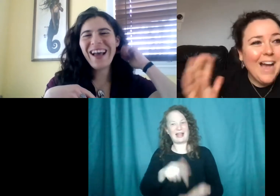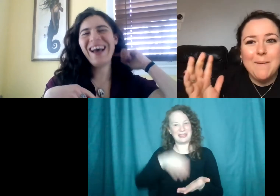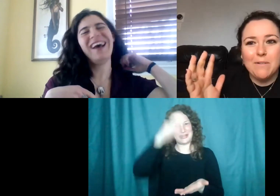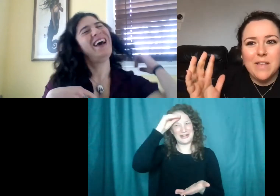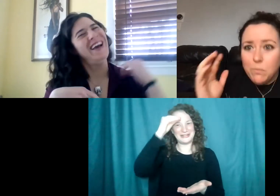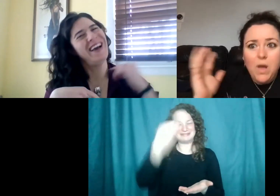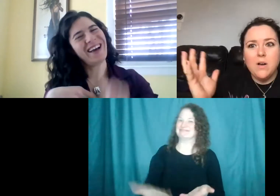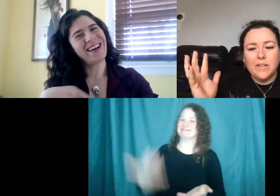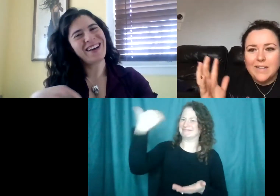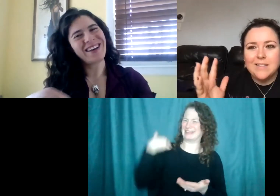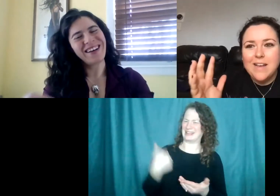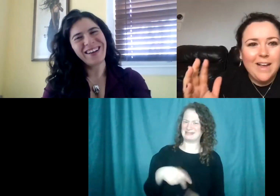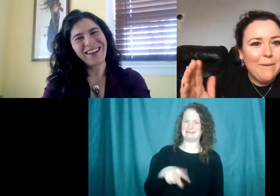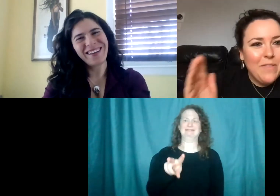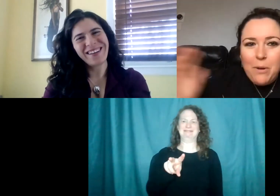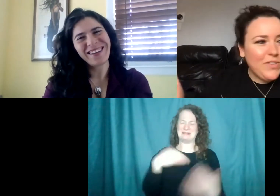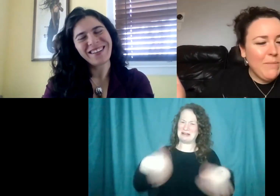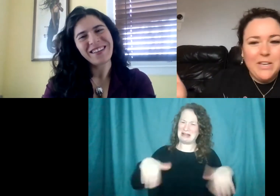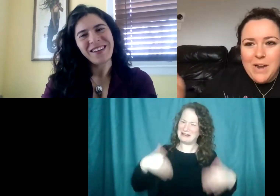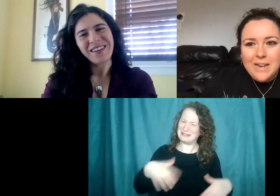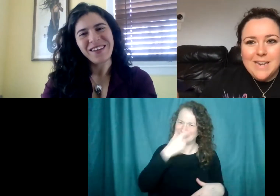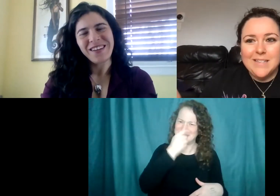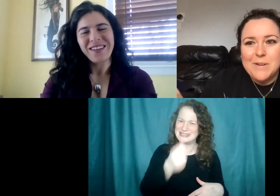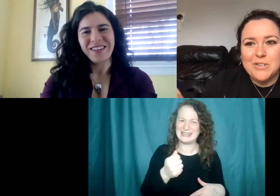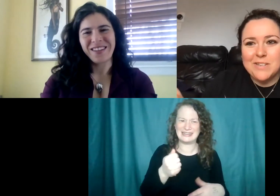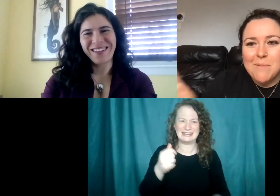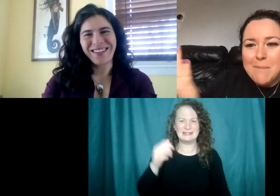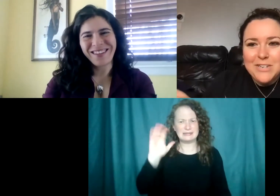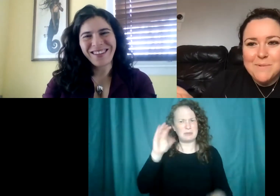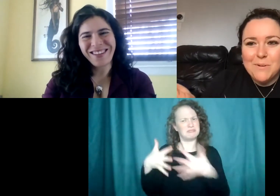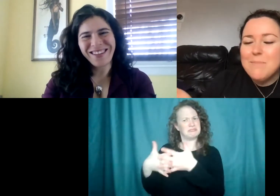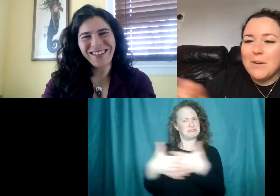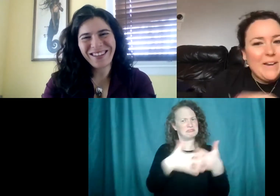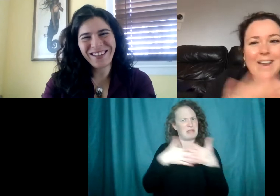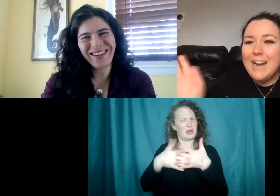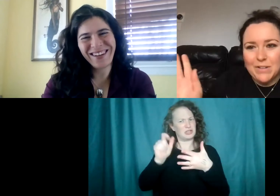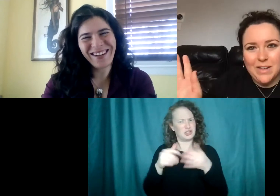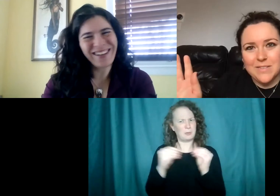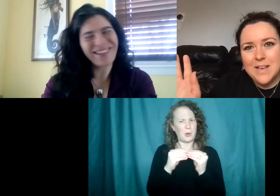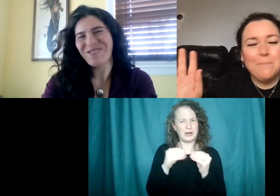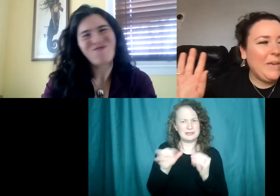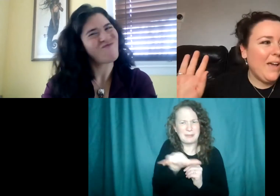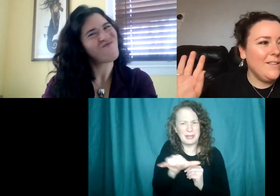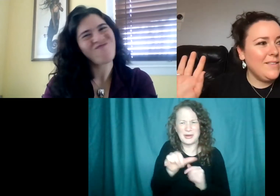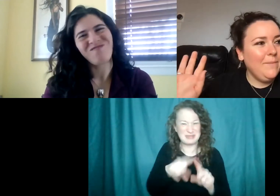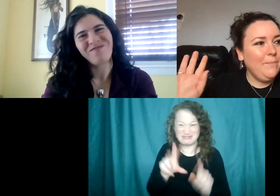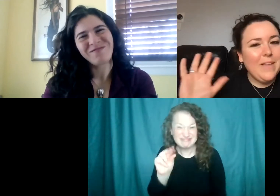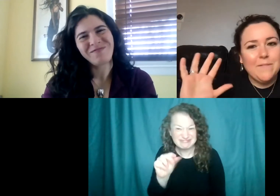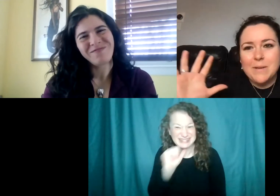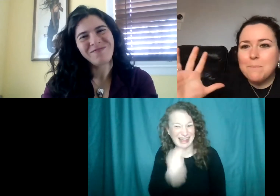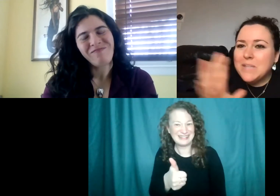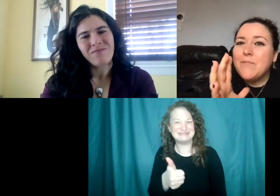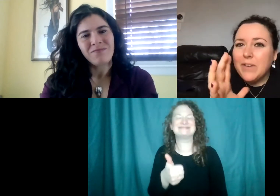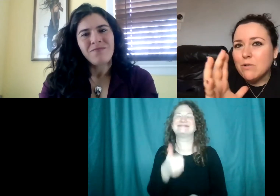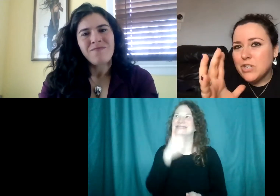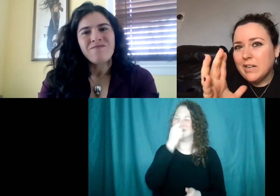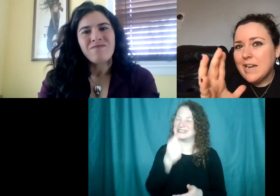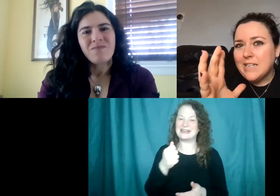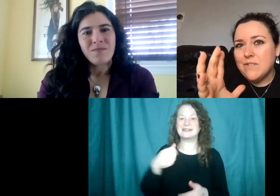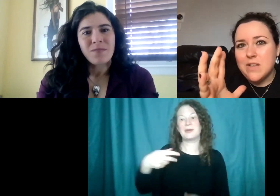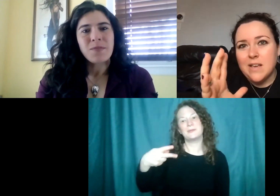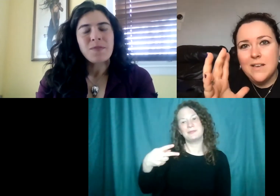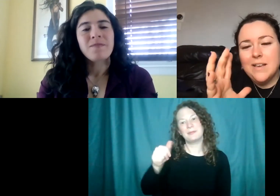at the time I was like, whoa, like that, they both seem like United States species. So maybe they should be more similar, but not even close, because if Pacific